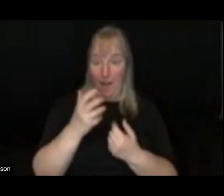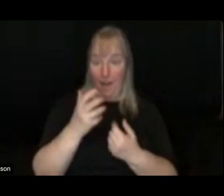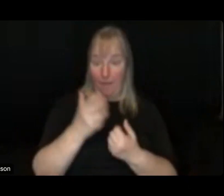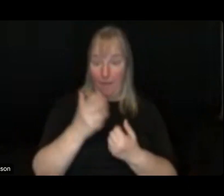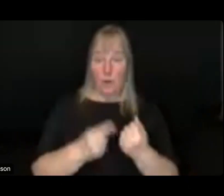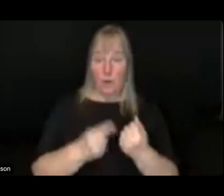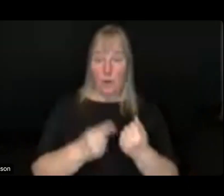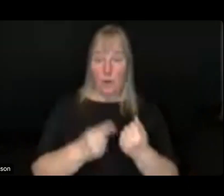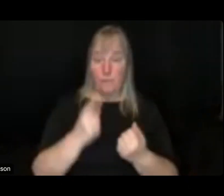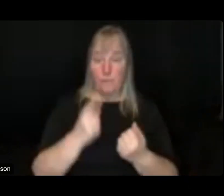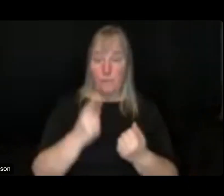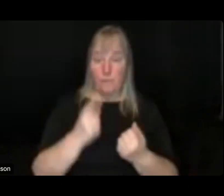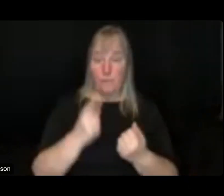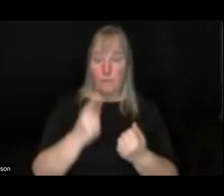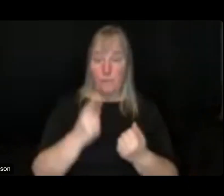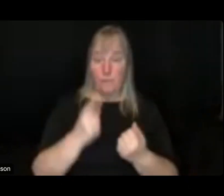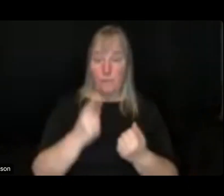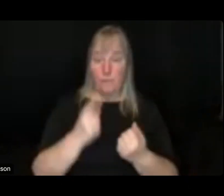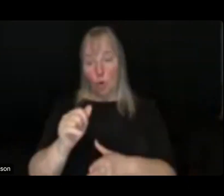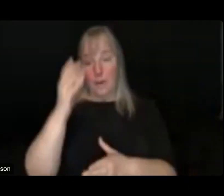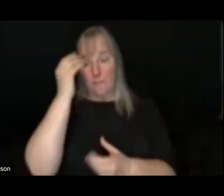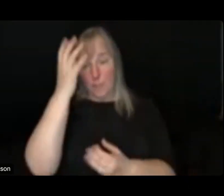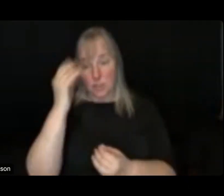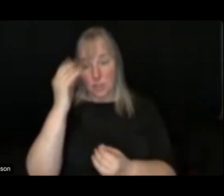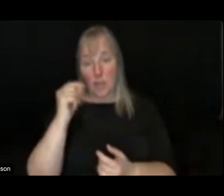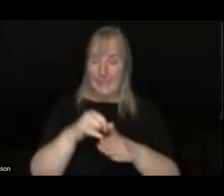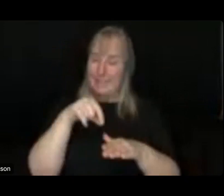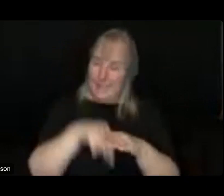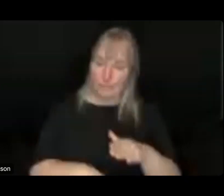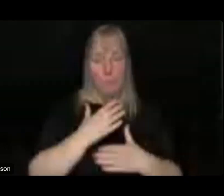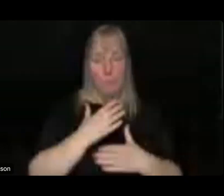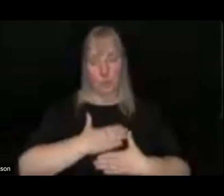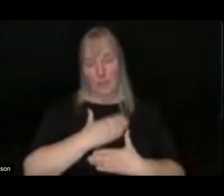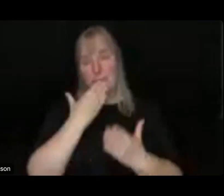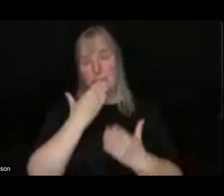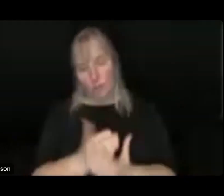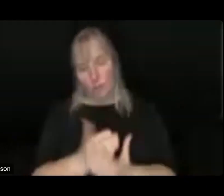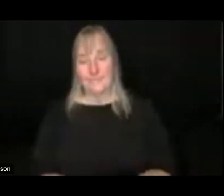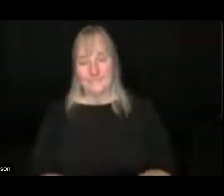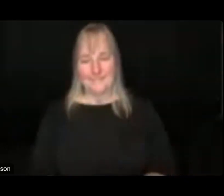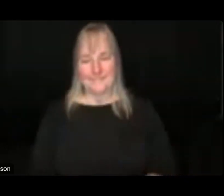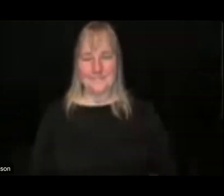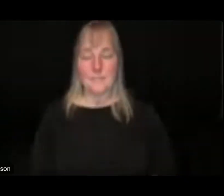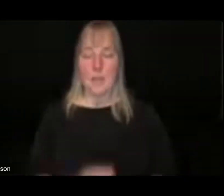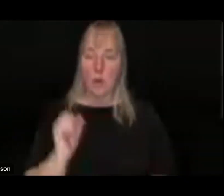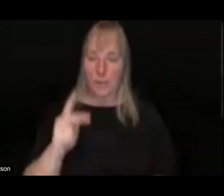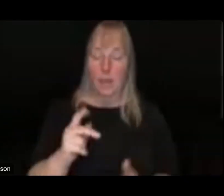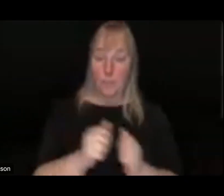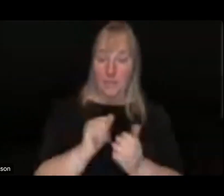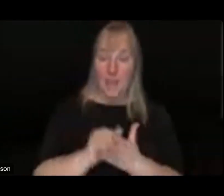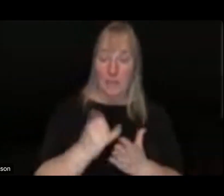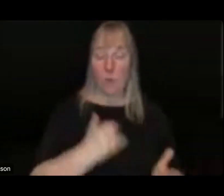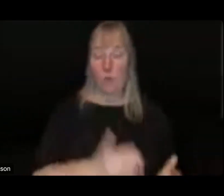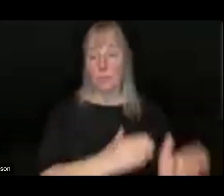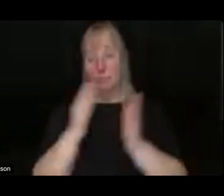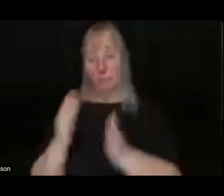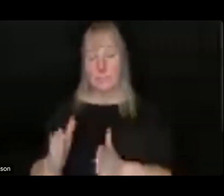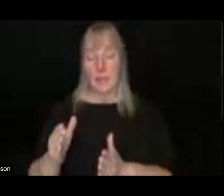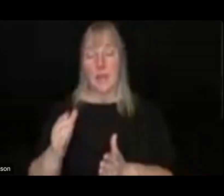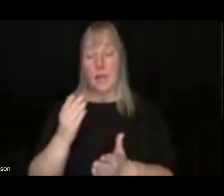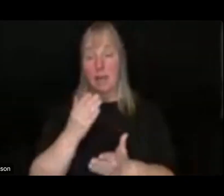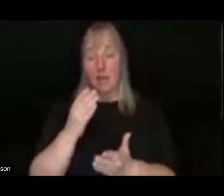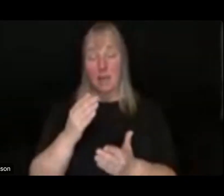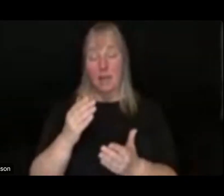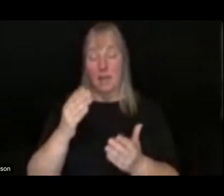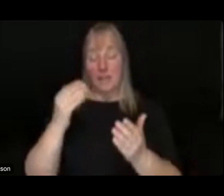thoughts. It's deeply appreciated. Thank you. So with that, let's move on to the next items on the agenda.